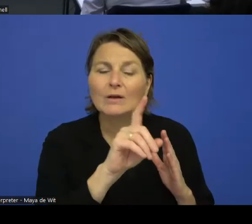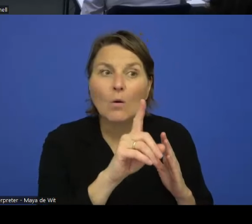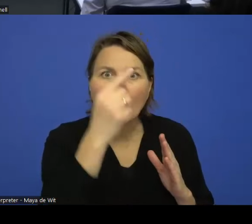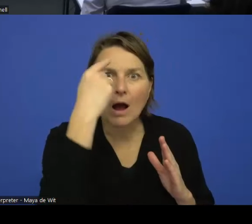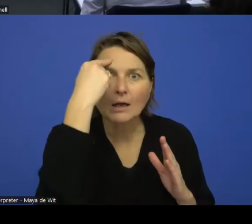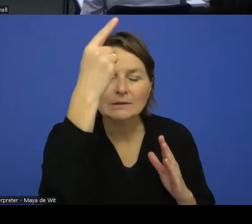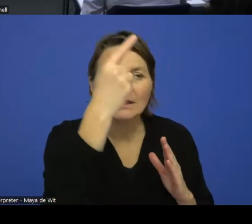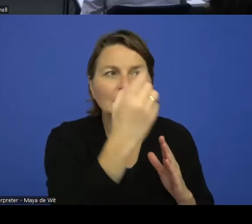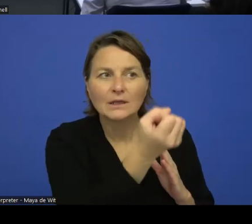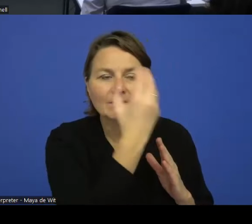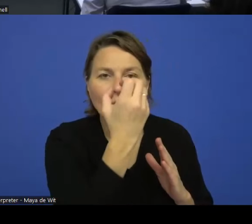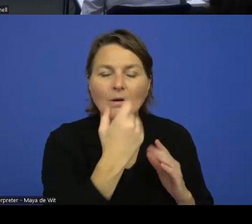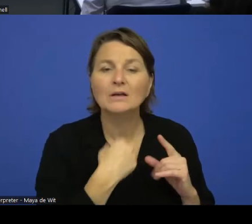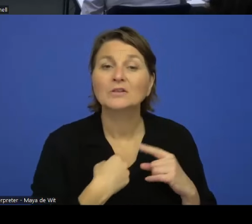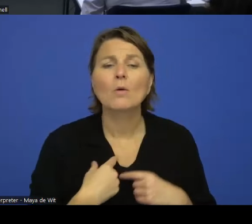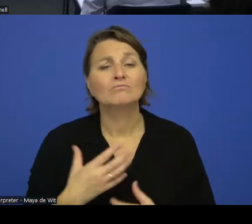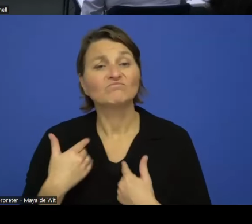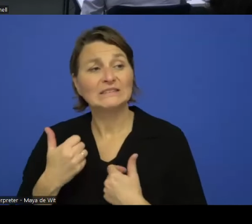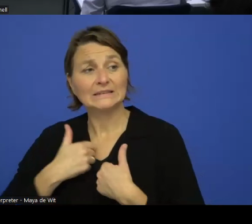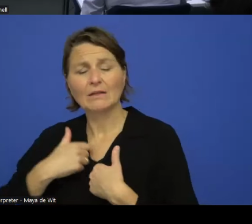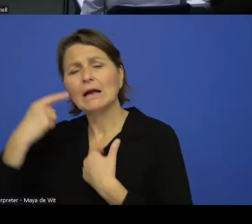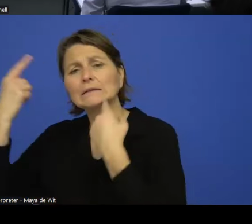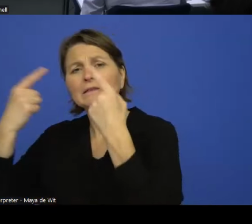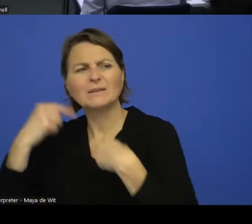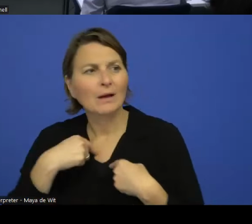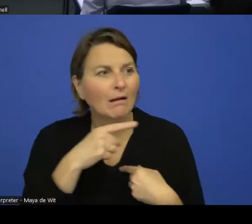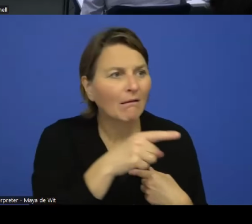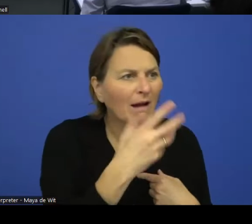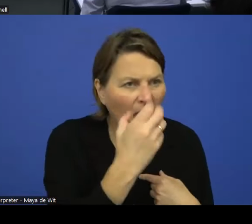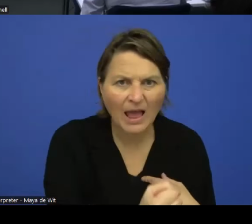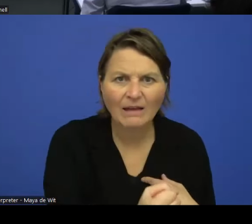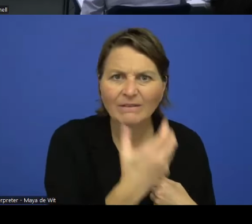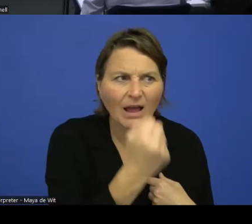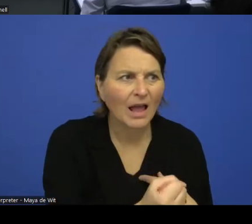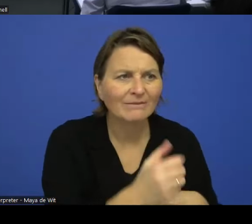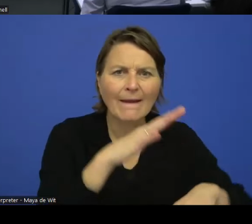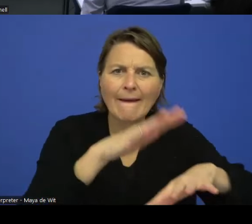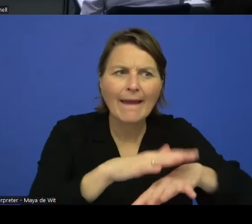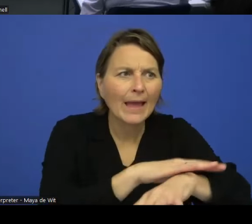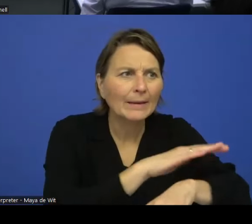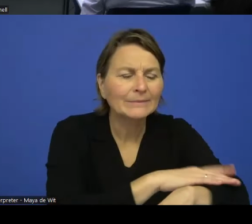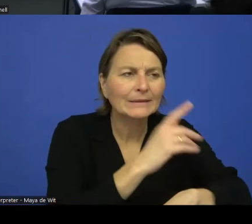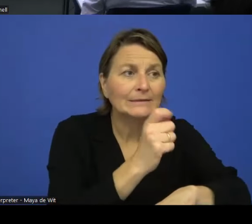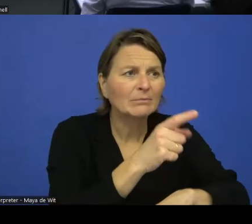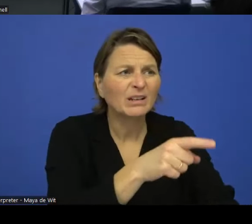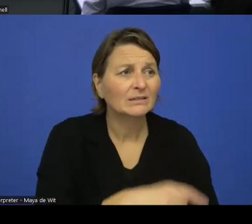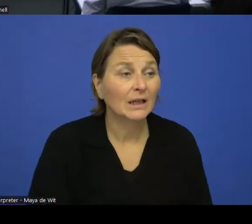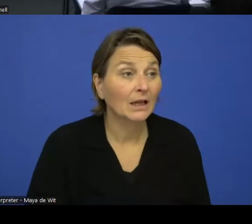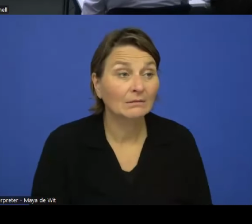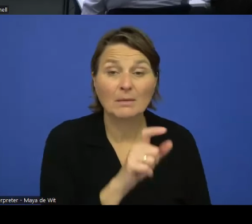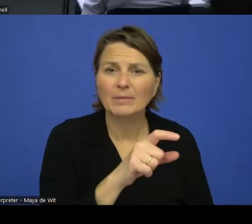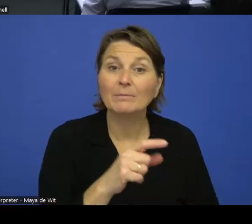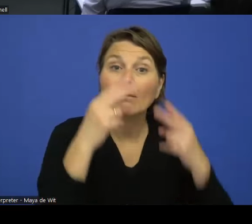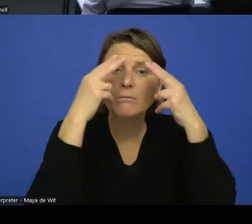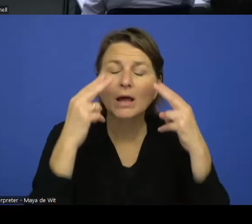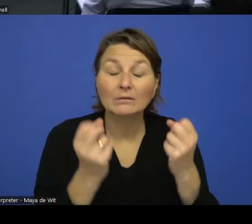then you realize that all these kind of amazing haptic signals that you imagine are going to work actually aren't perceived in the same way. And